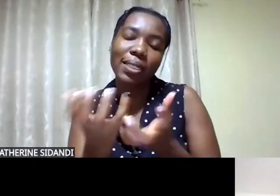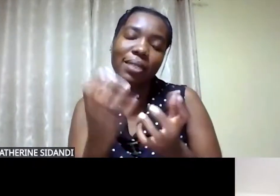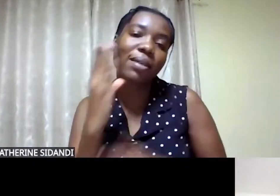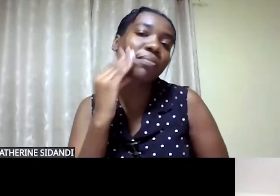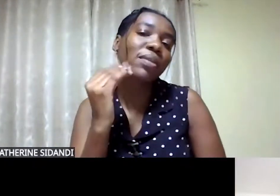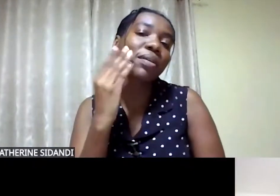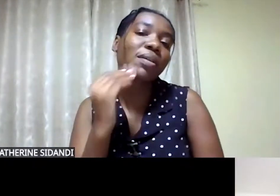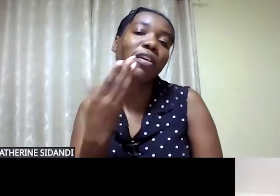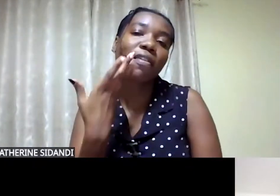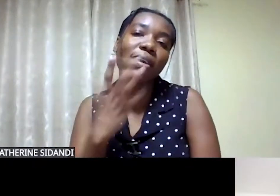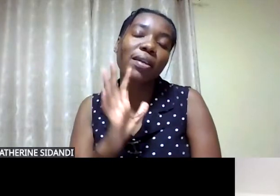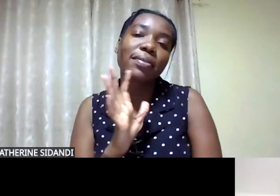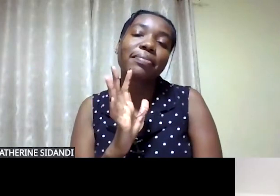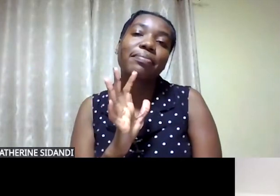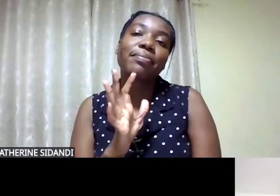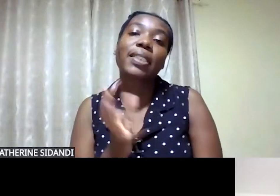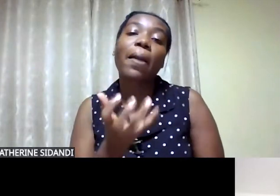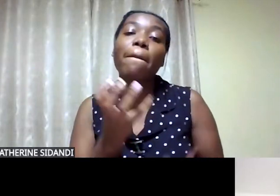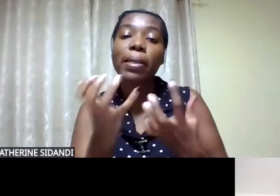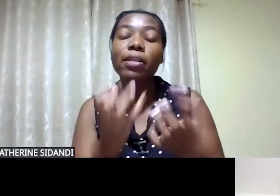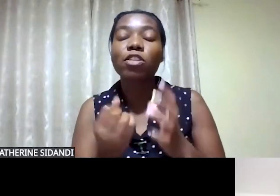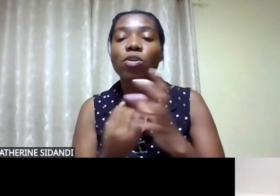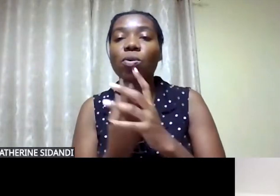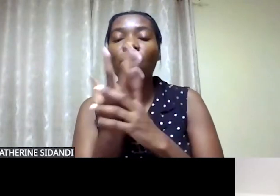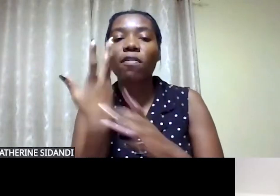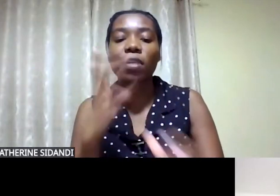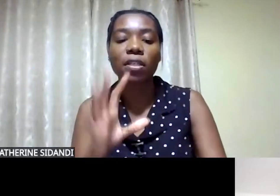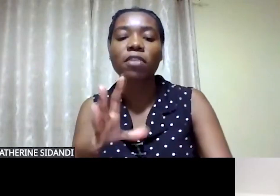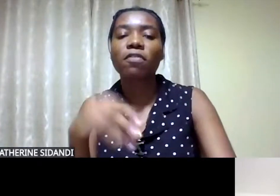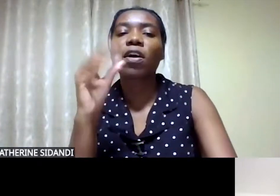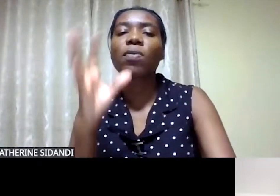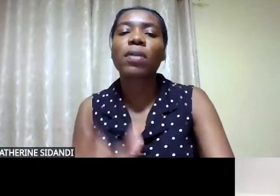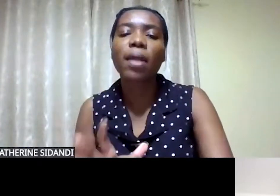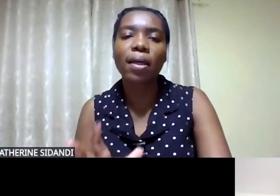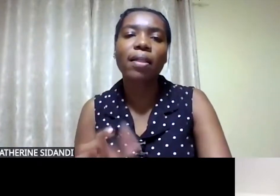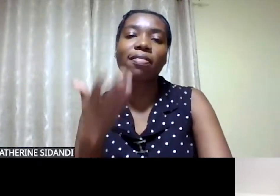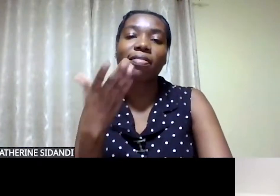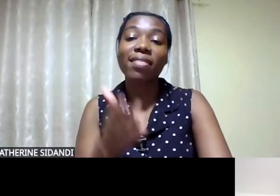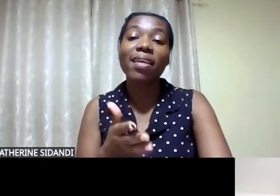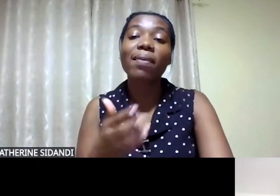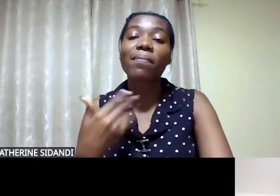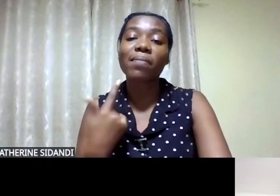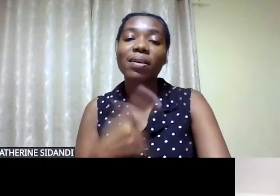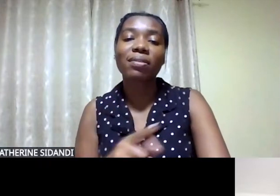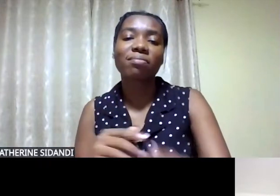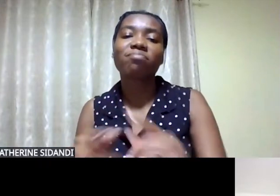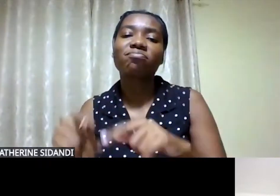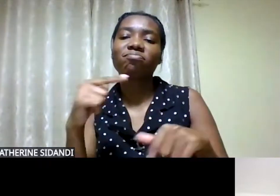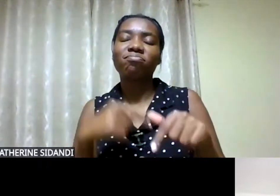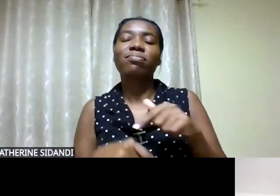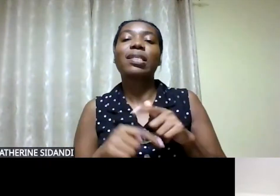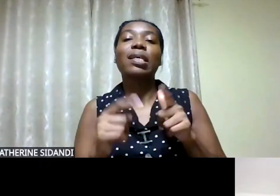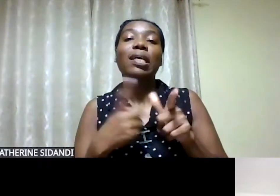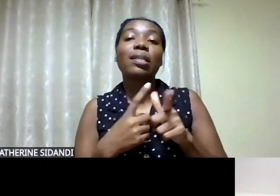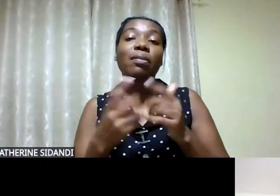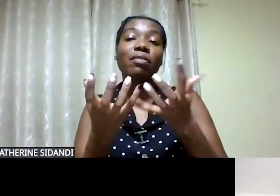see the business has really grown, but the founder is still very heavily present. And the moment they step back a little, the entire